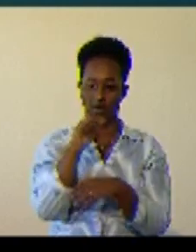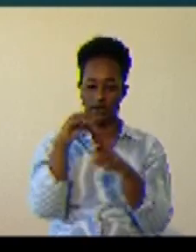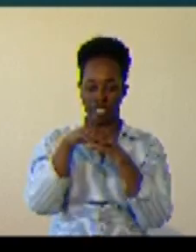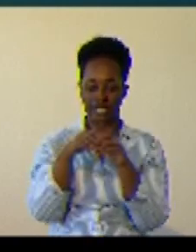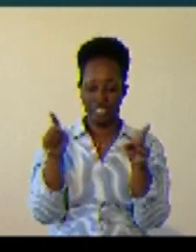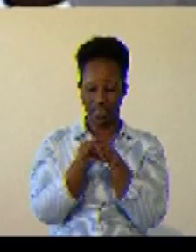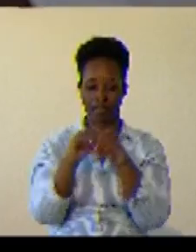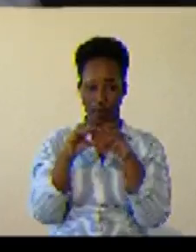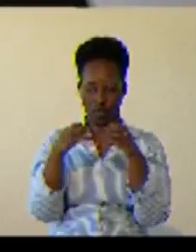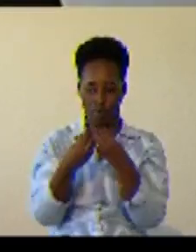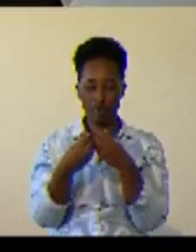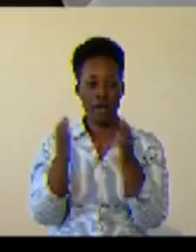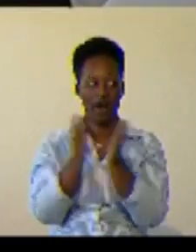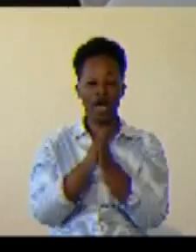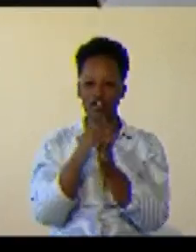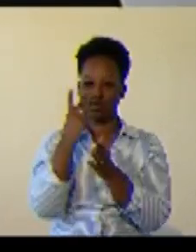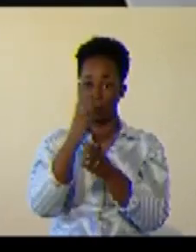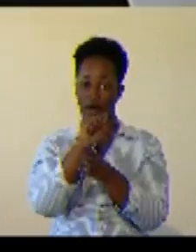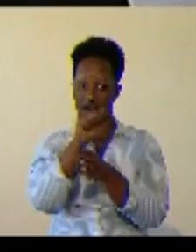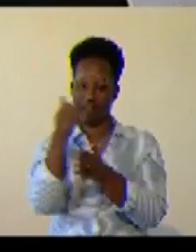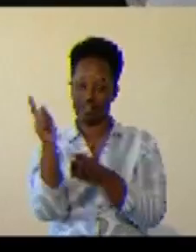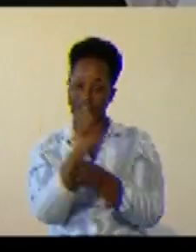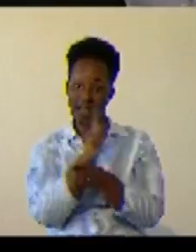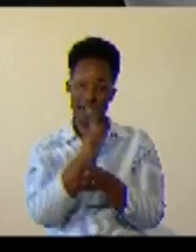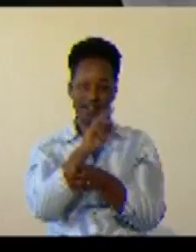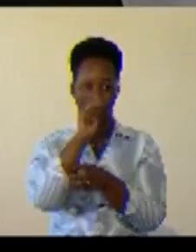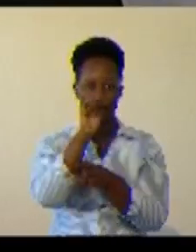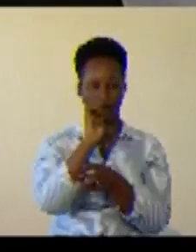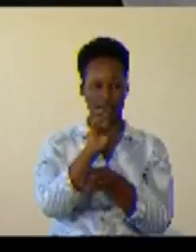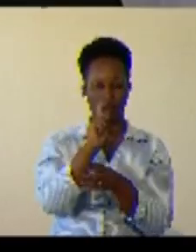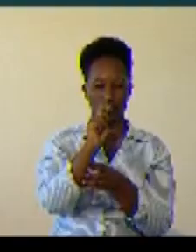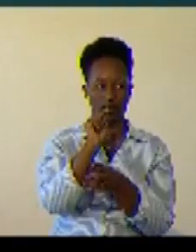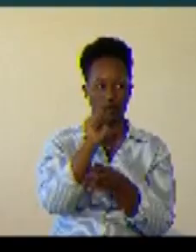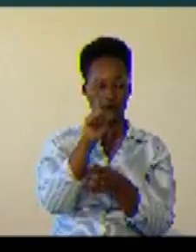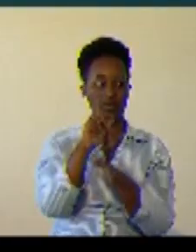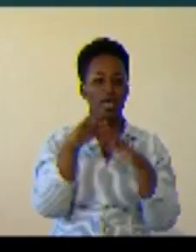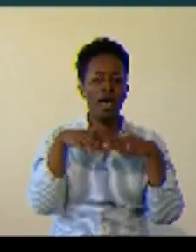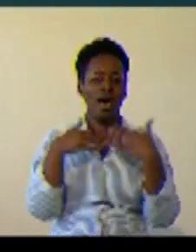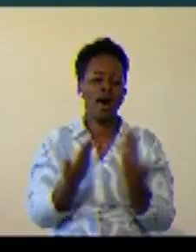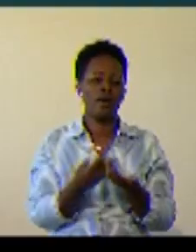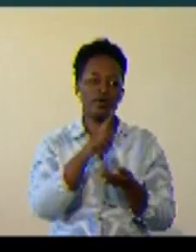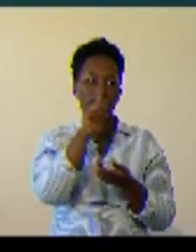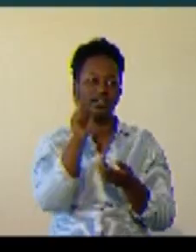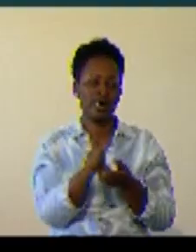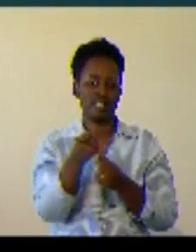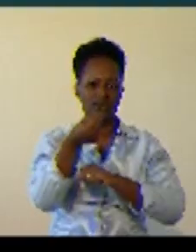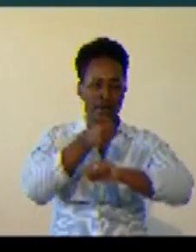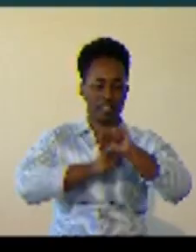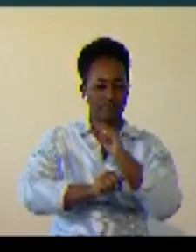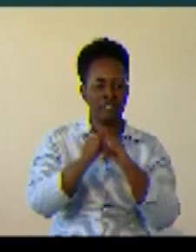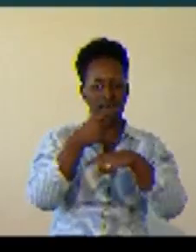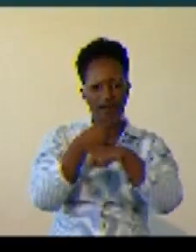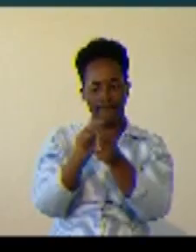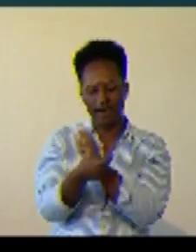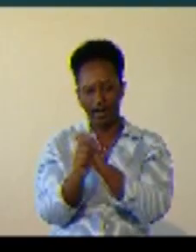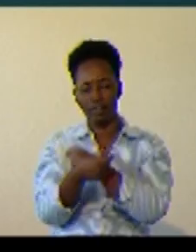2 non-metals which are in the same group. So how does reactivity vary in group number 1, the